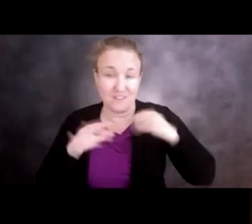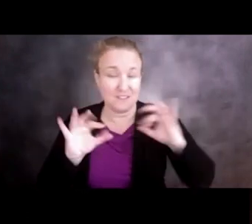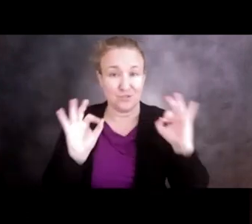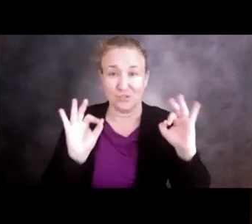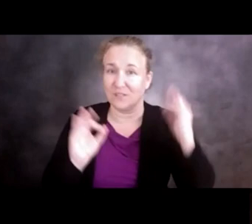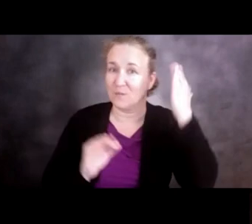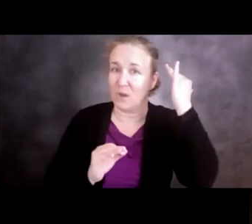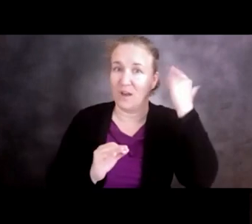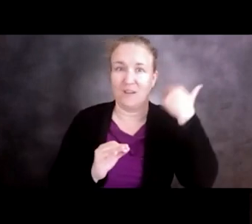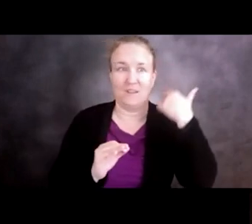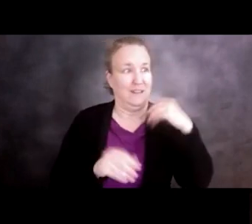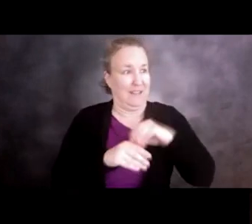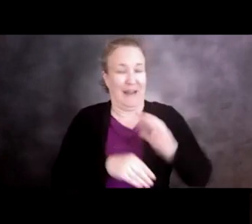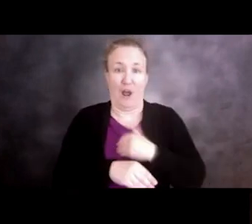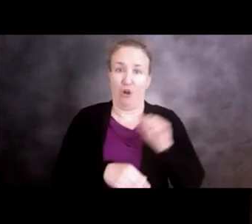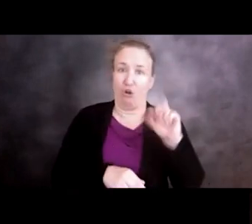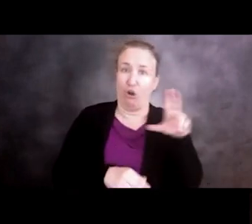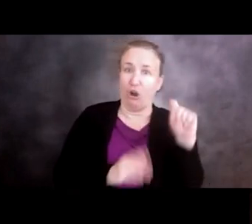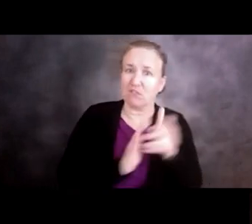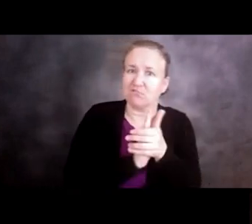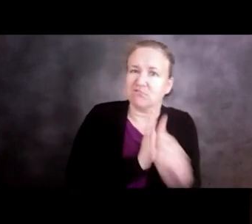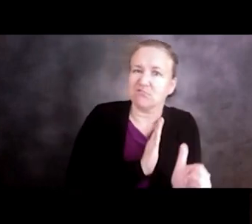builds us in our artistry.